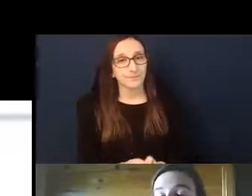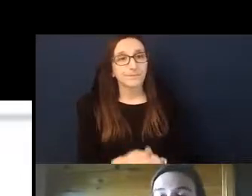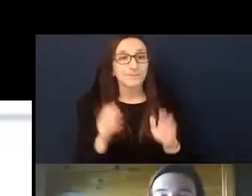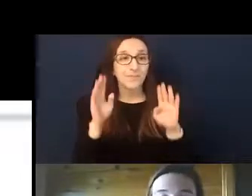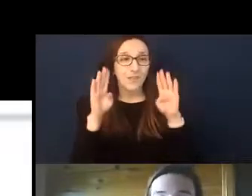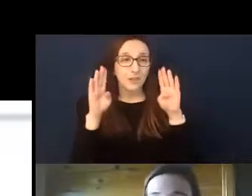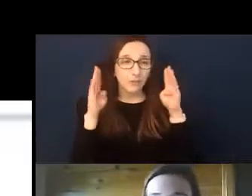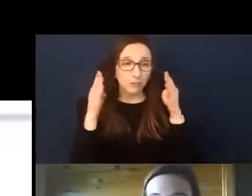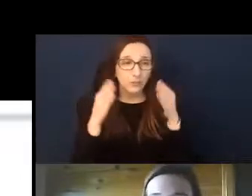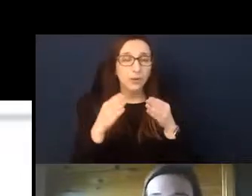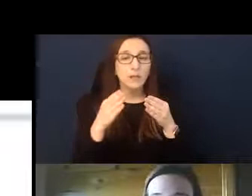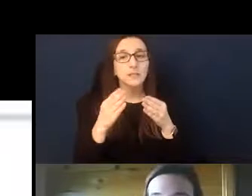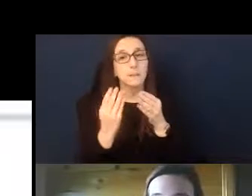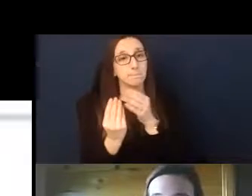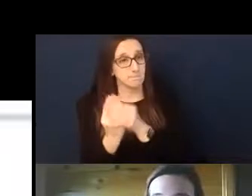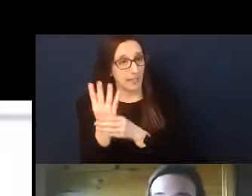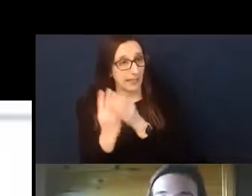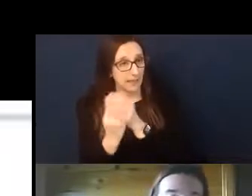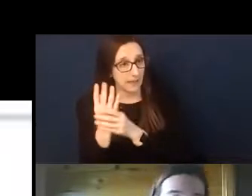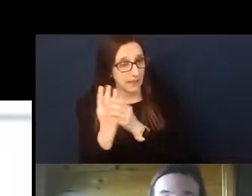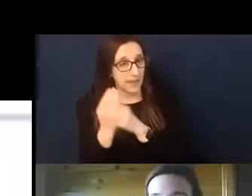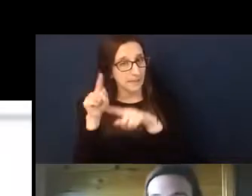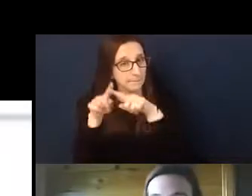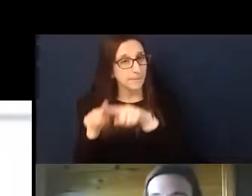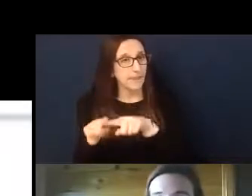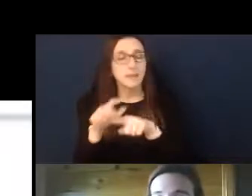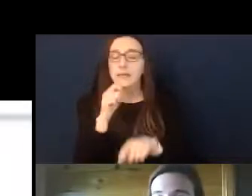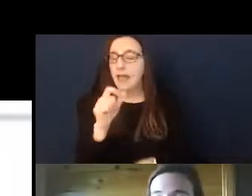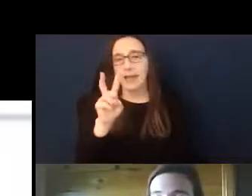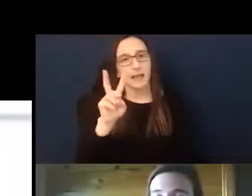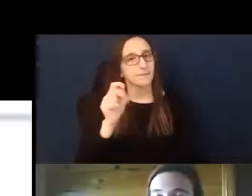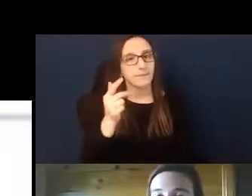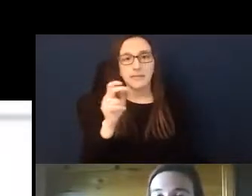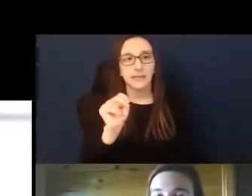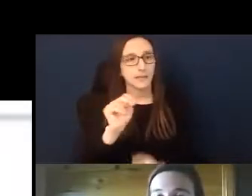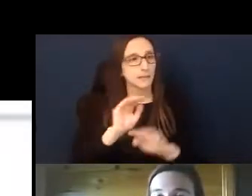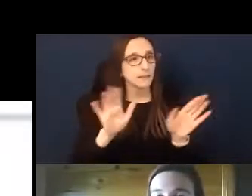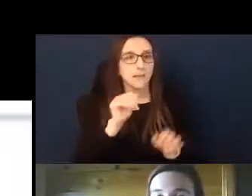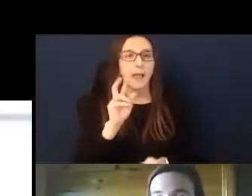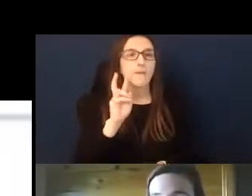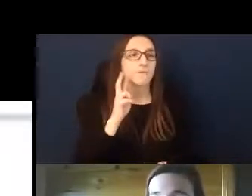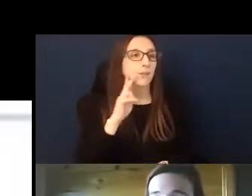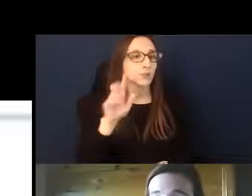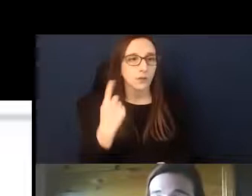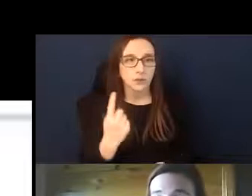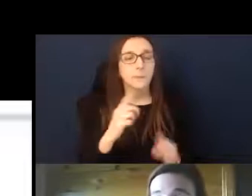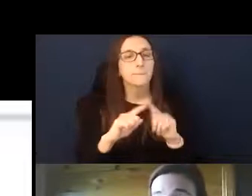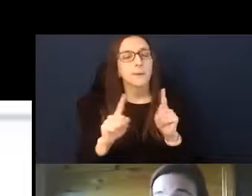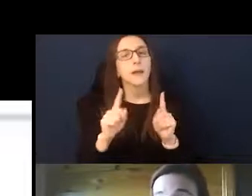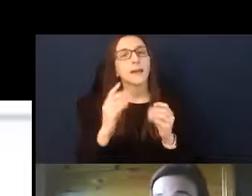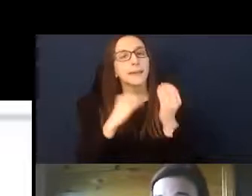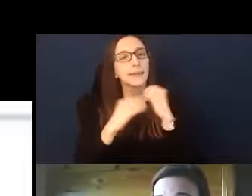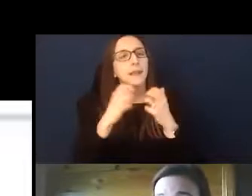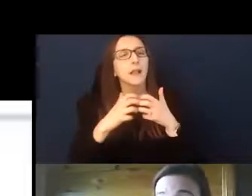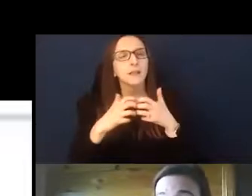more on a plant-based type diet, not a vegan diet or anything like that, but more focusing on making sure that you're eating lots